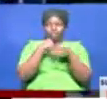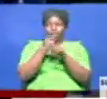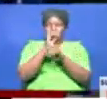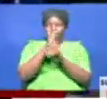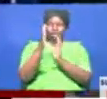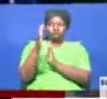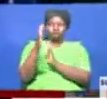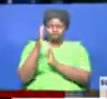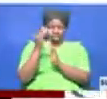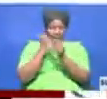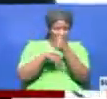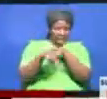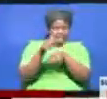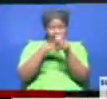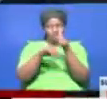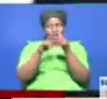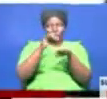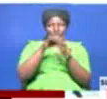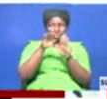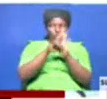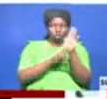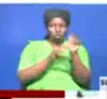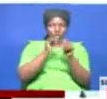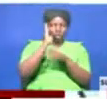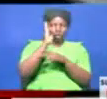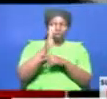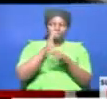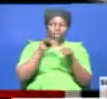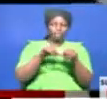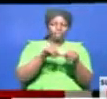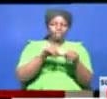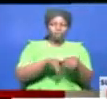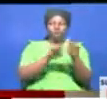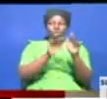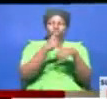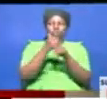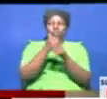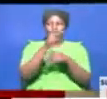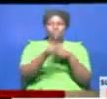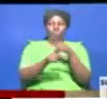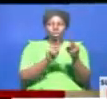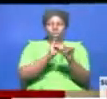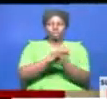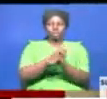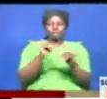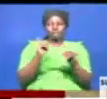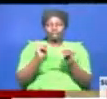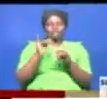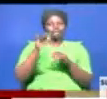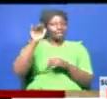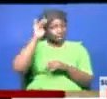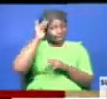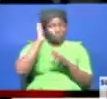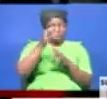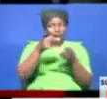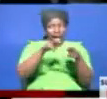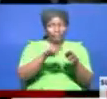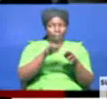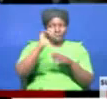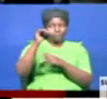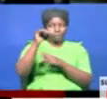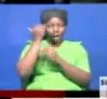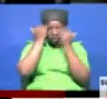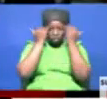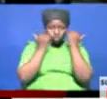on the protocol that will be followed to ensure the process is smooth. The hearing of the petition will be held at the Milimani Court Ceremonial Hall,